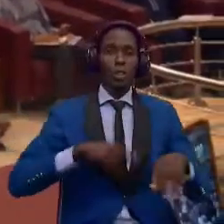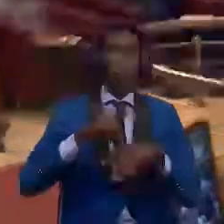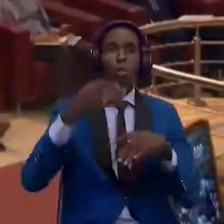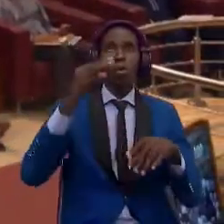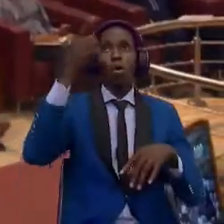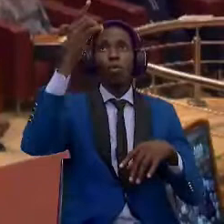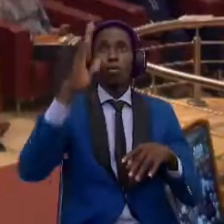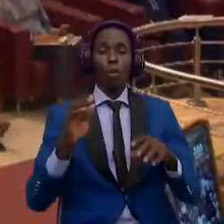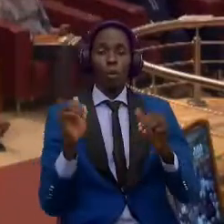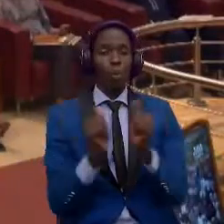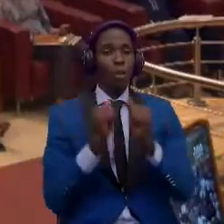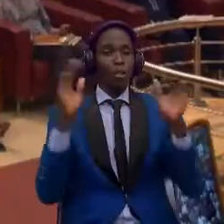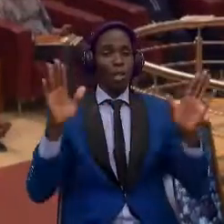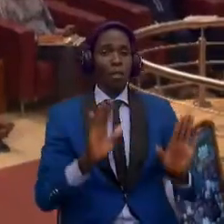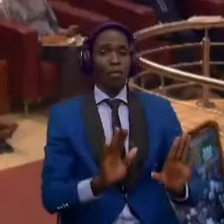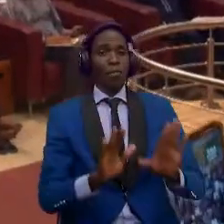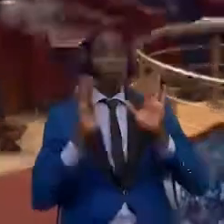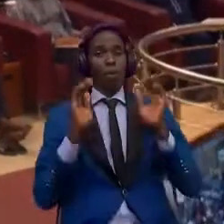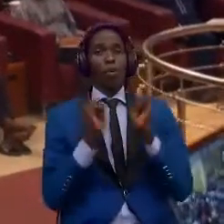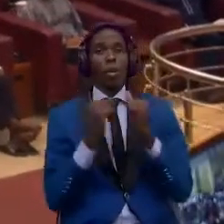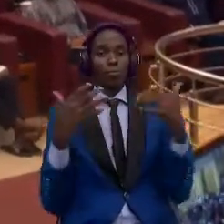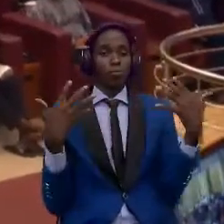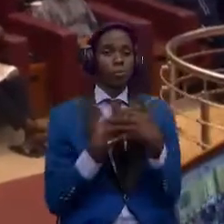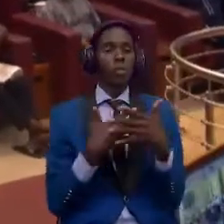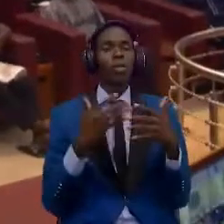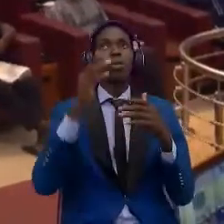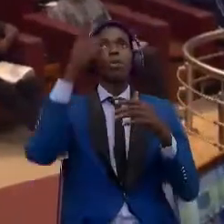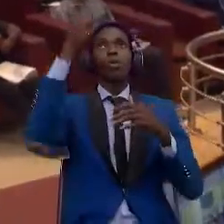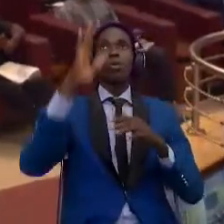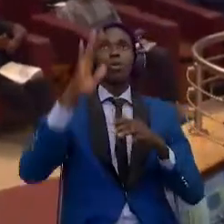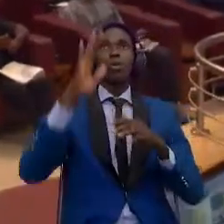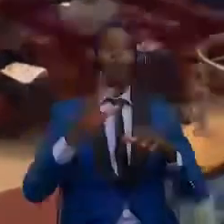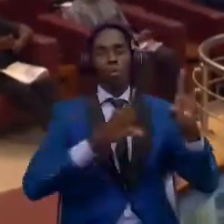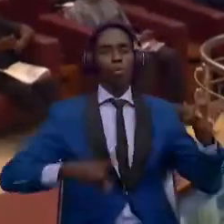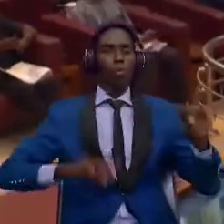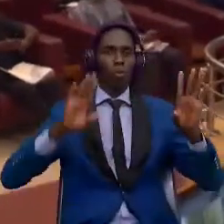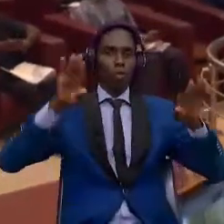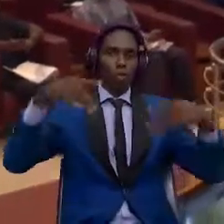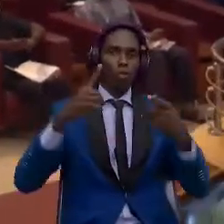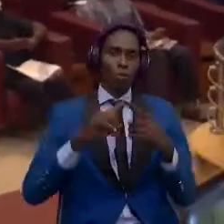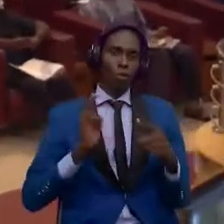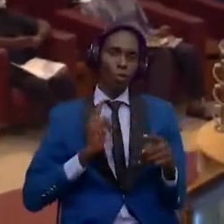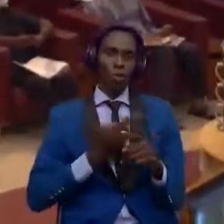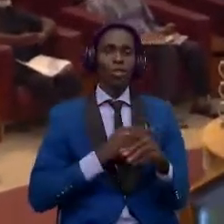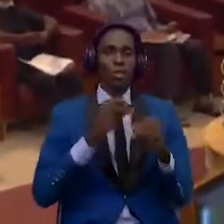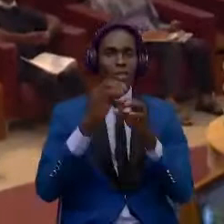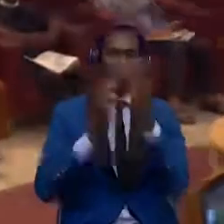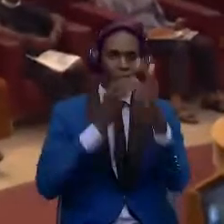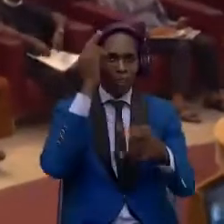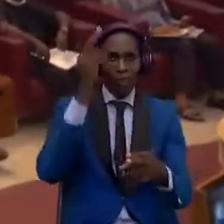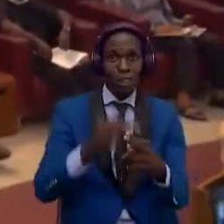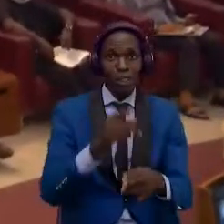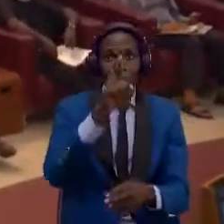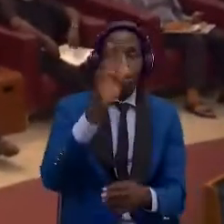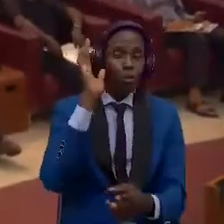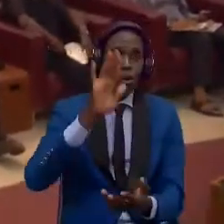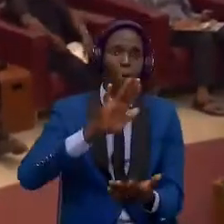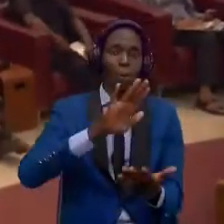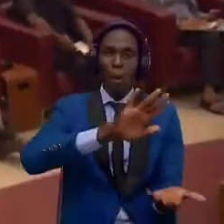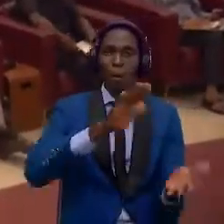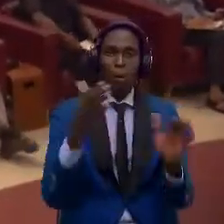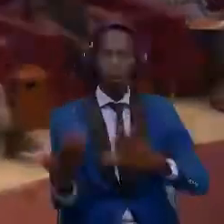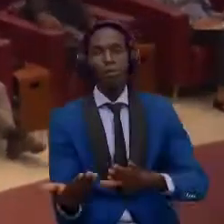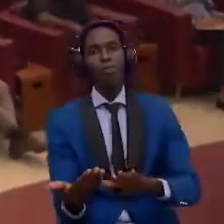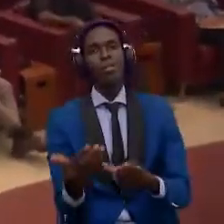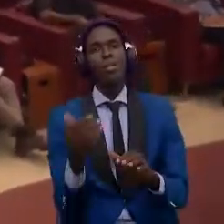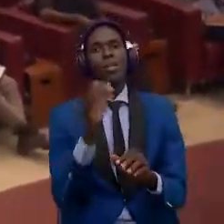do that, the Lord will give to every one of us in Jesus' name. And you will become, and you will become, and you will